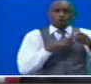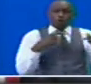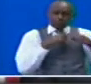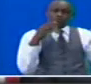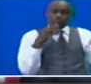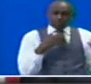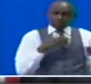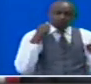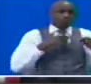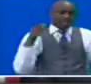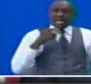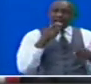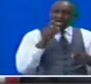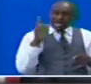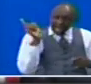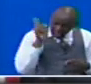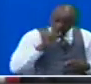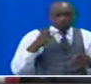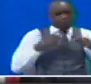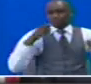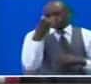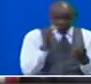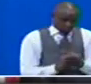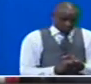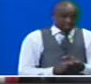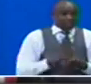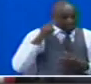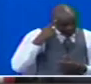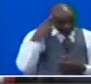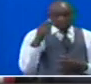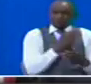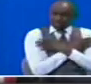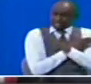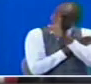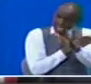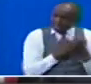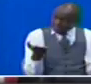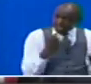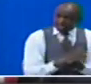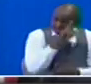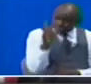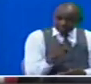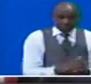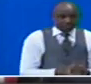from KANU that was supposed to be a very friendly party to you in this.